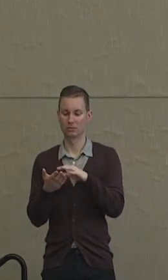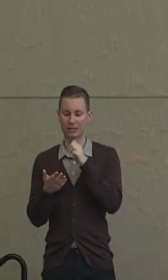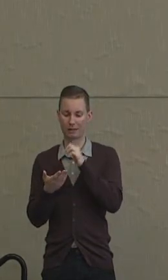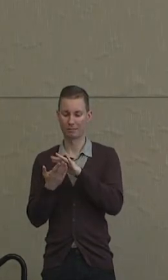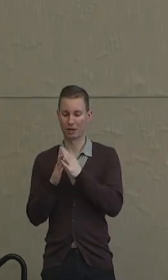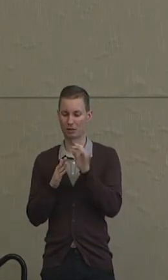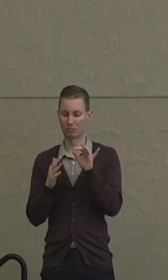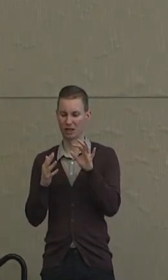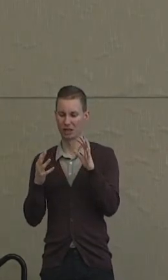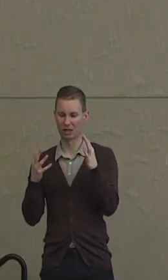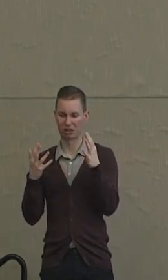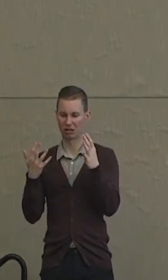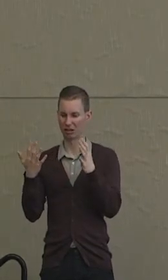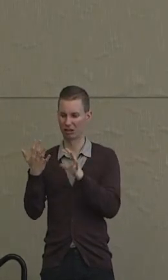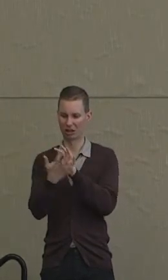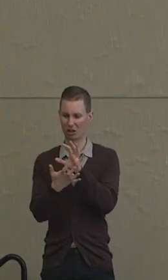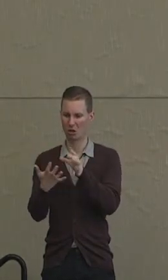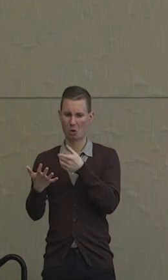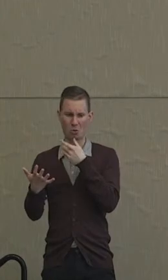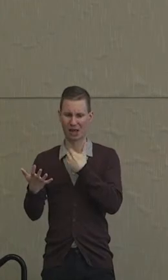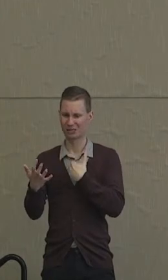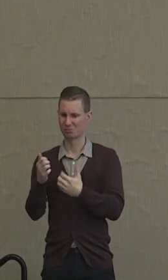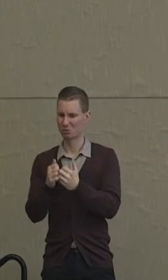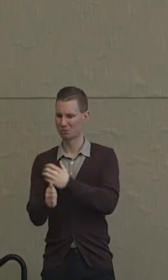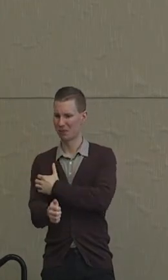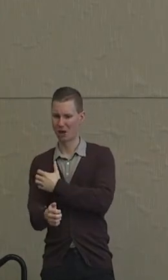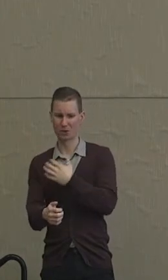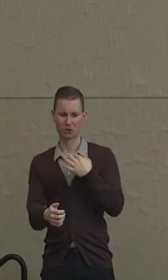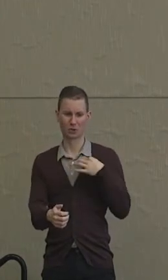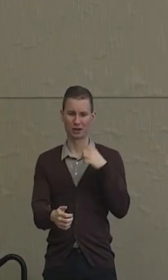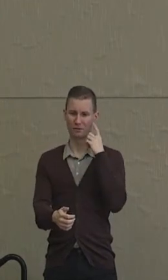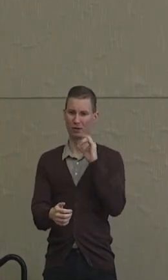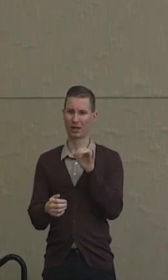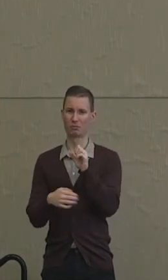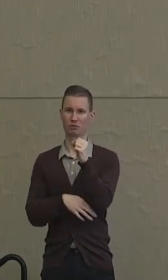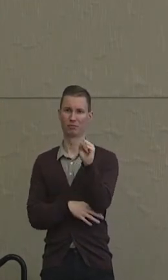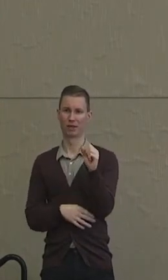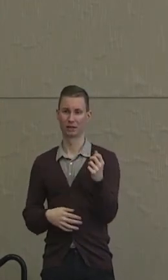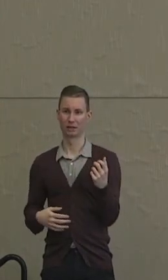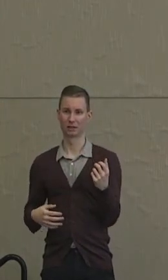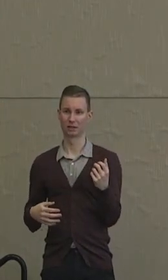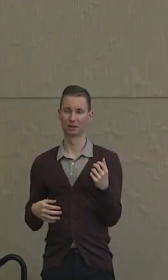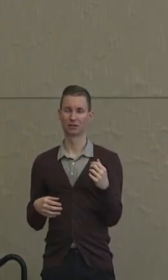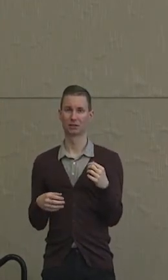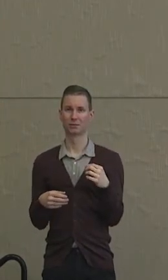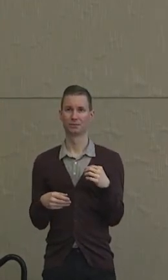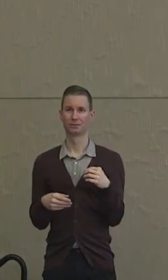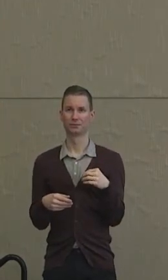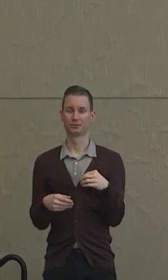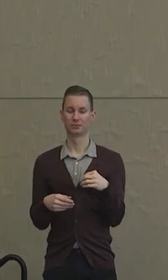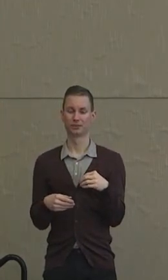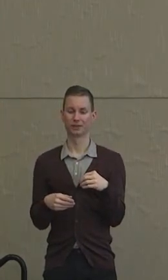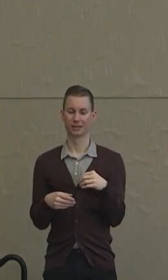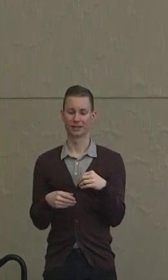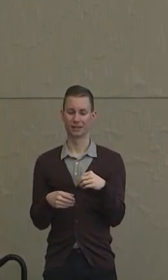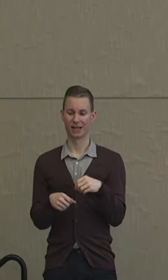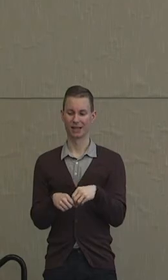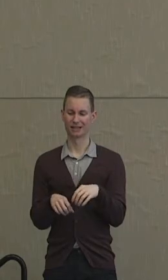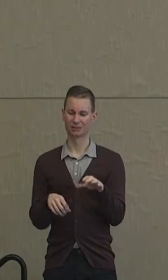who's gonna claim the most power and credit for the Me Too movement in the kind of